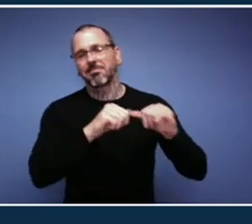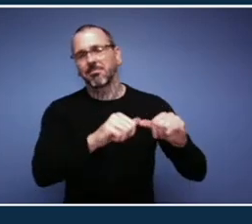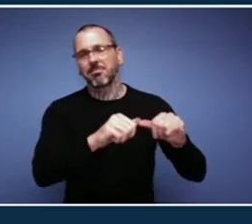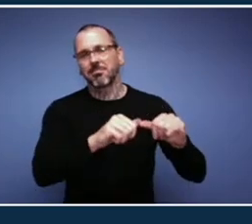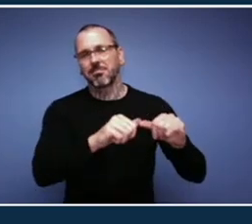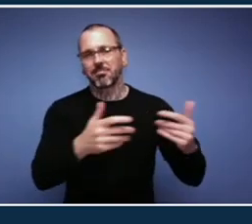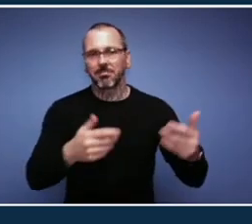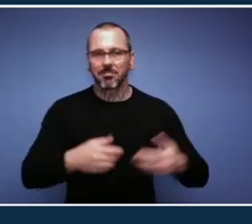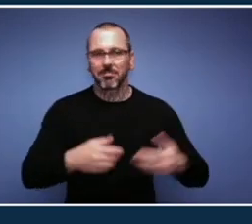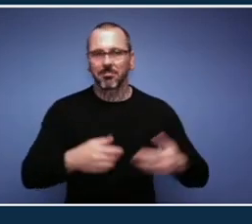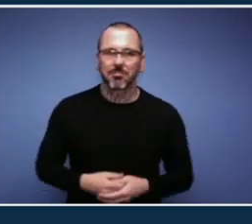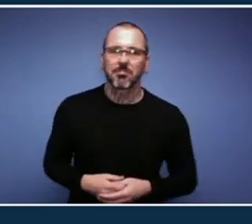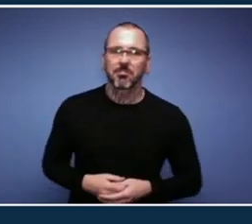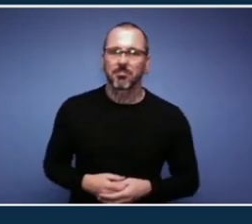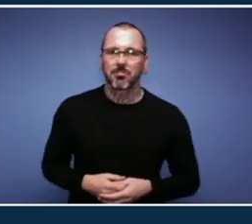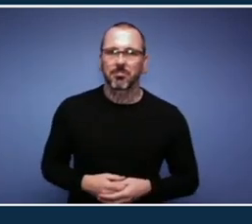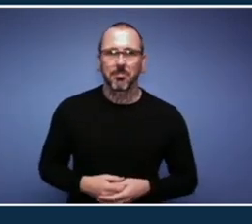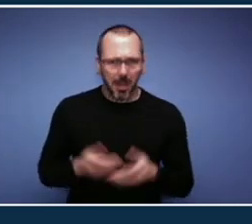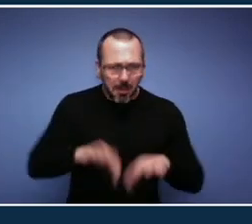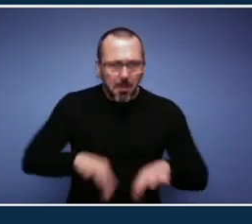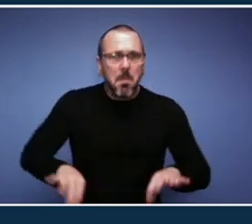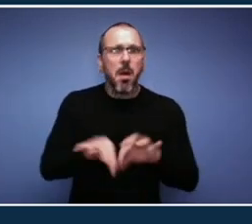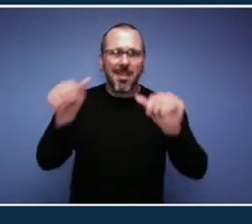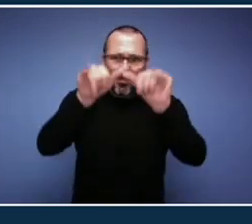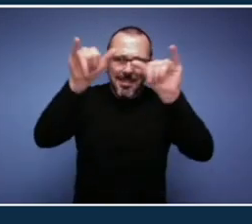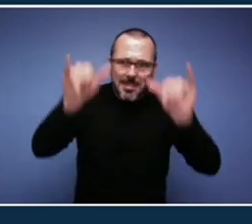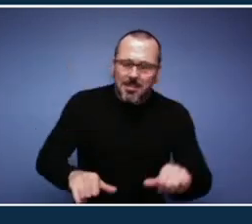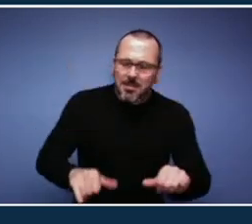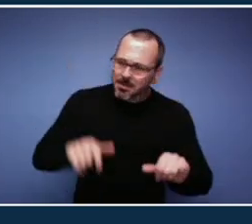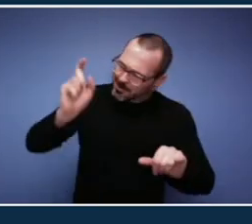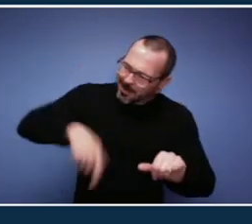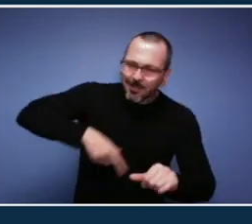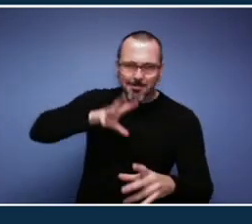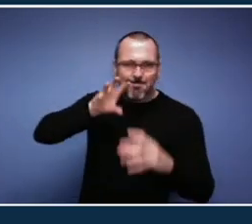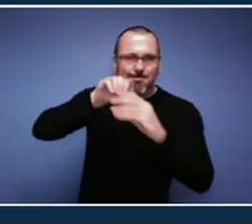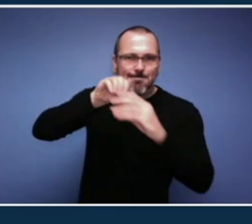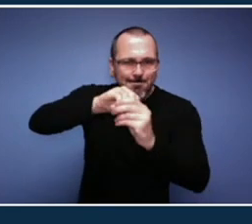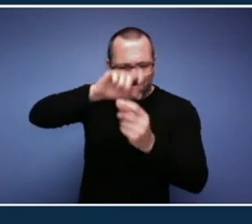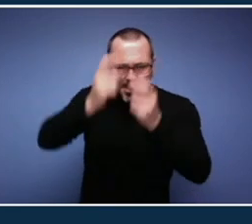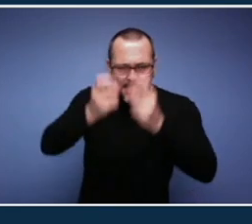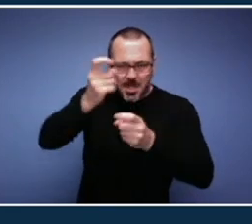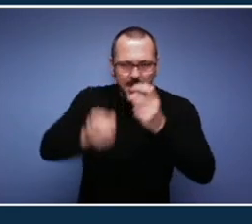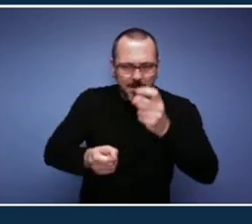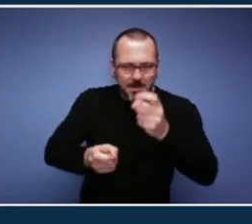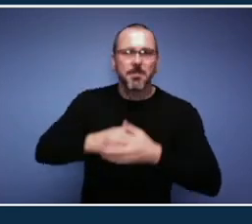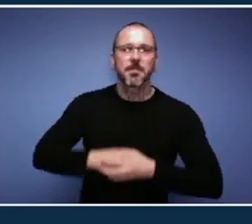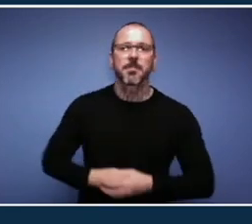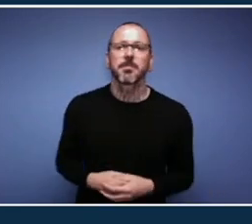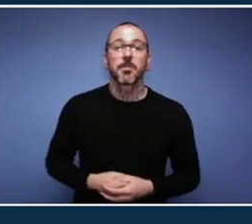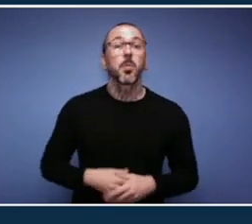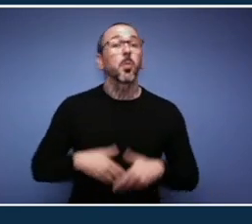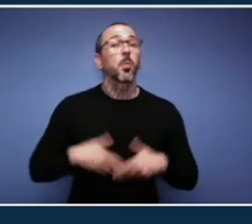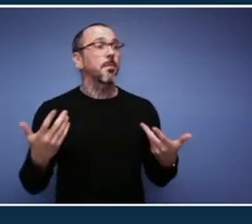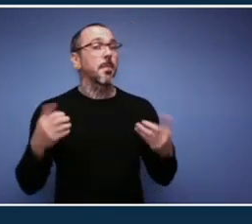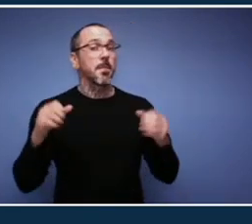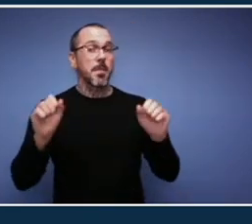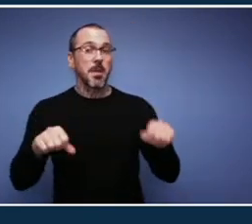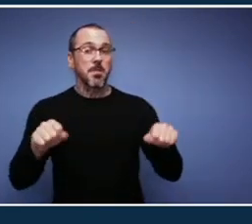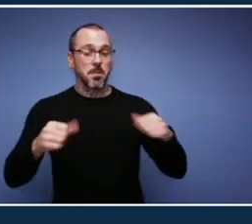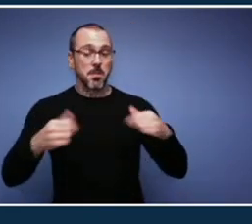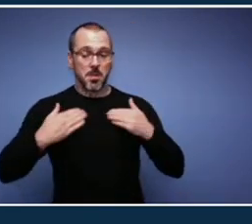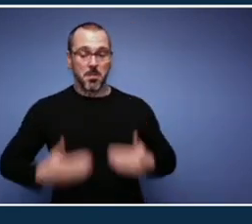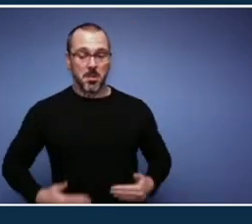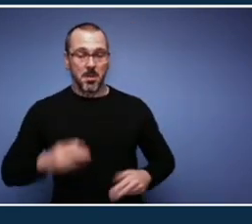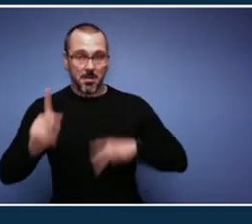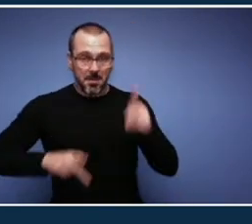to dismantle a whole system. Yeah, well, able-bodied people designed a system around the needs of able-bodied people is what it boils